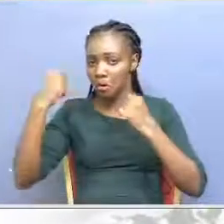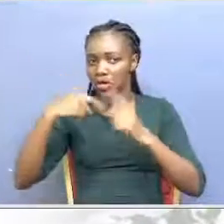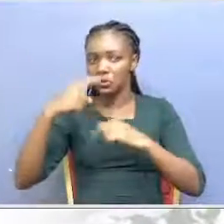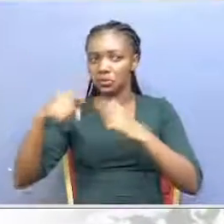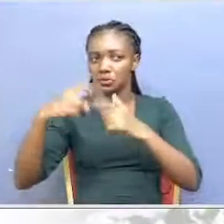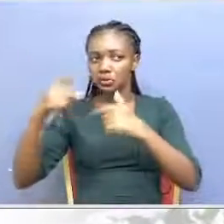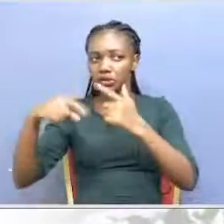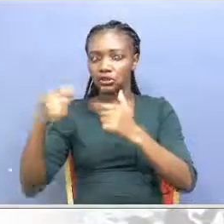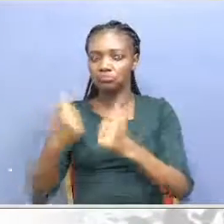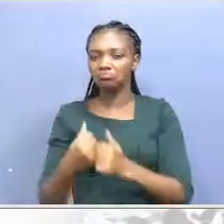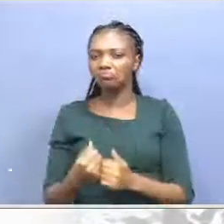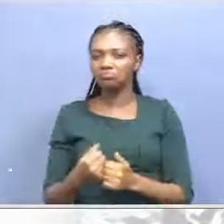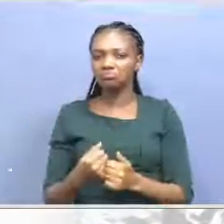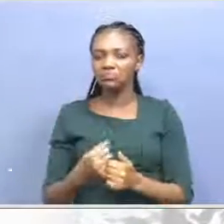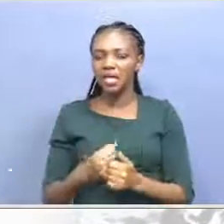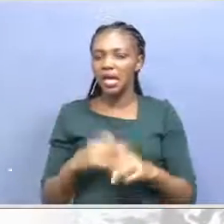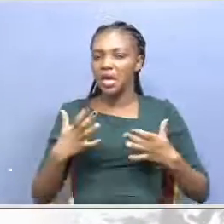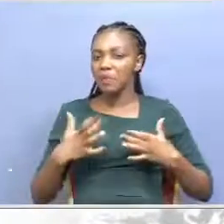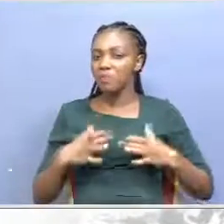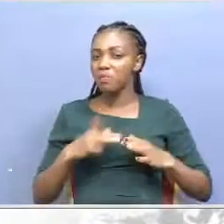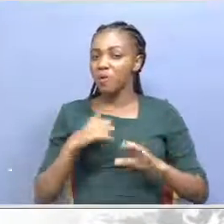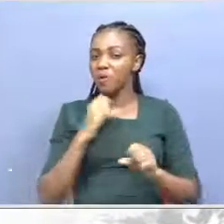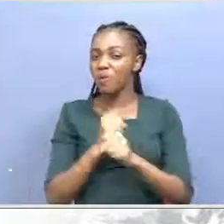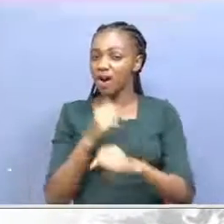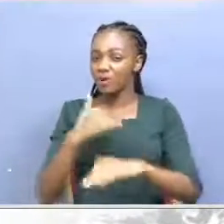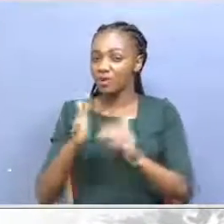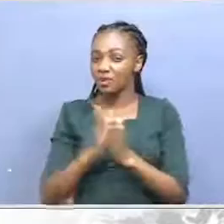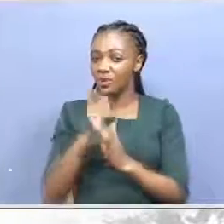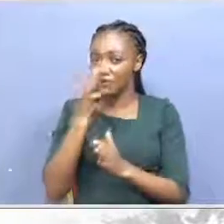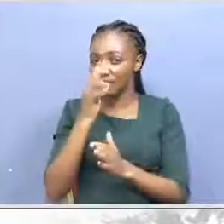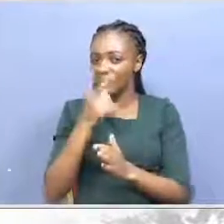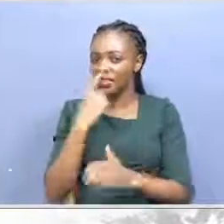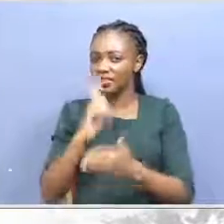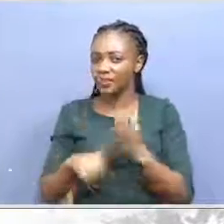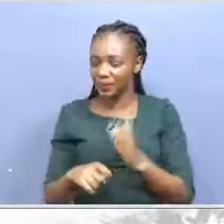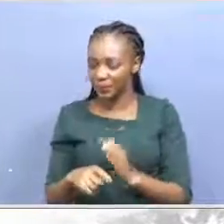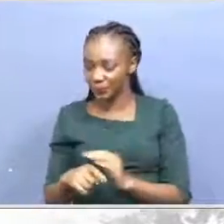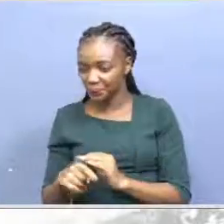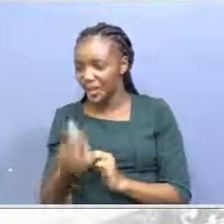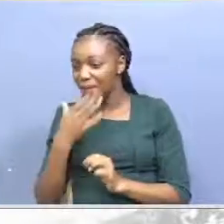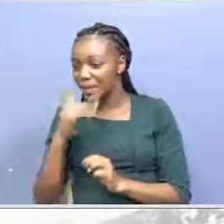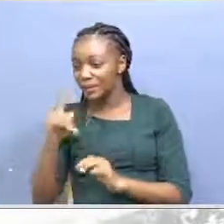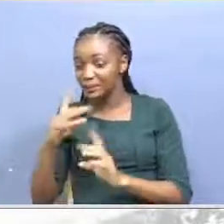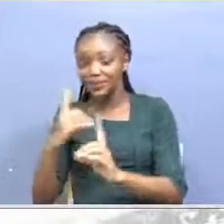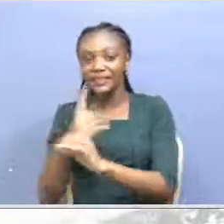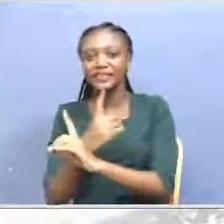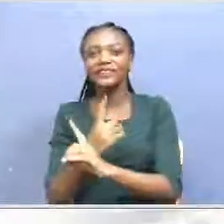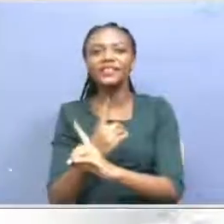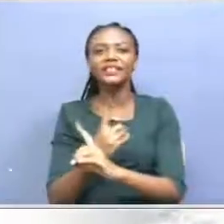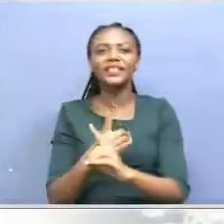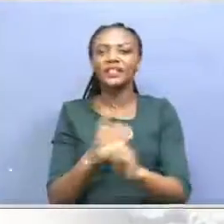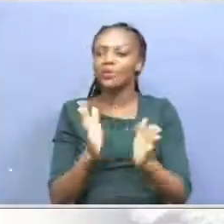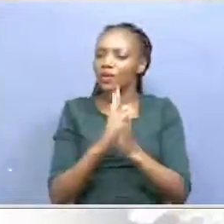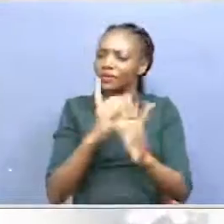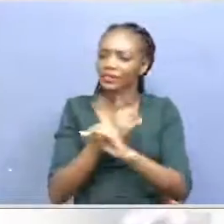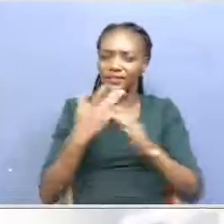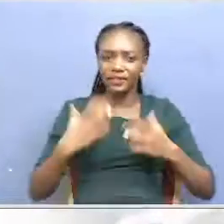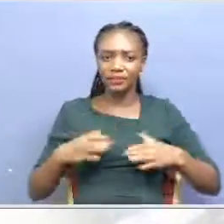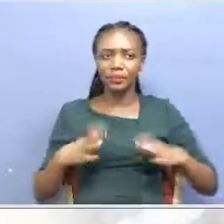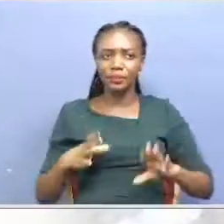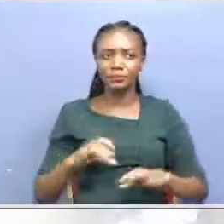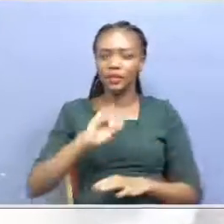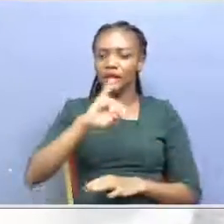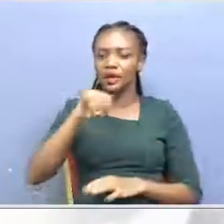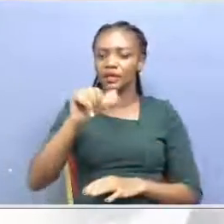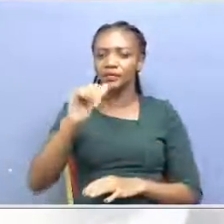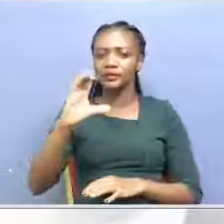Kibaki, many of those who worked closely with him have described him as a different person to different people. Jacob Lorema, the first